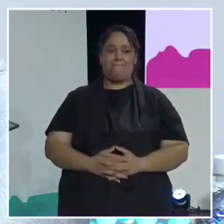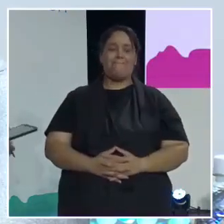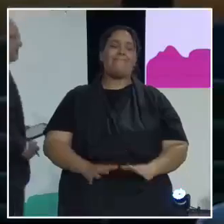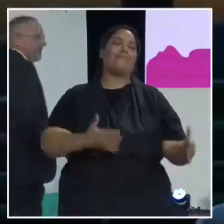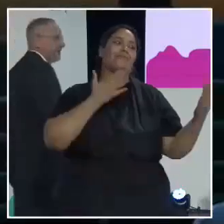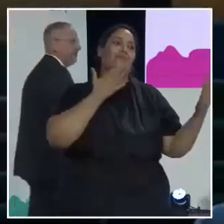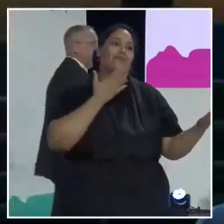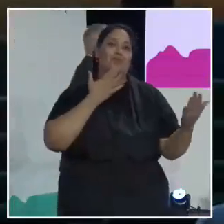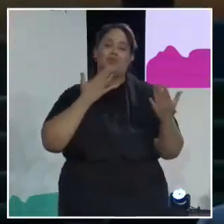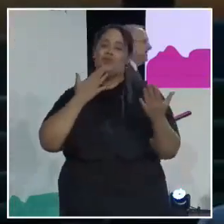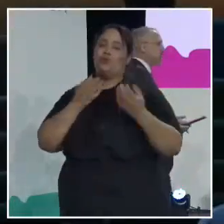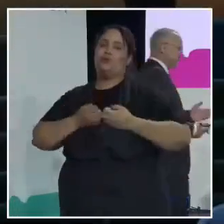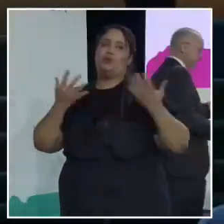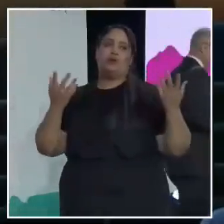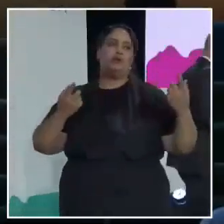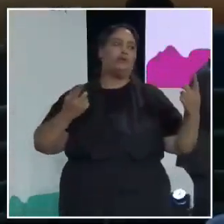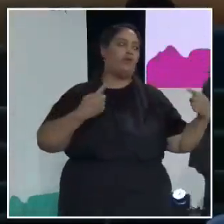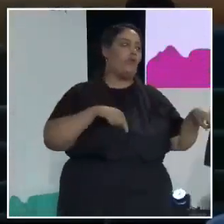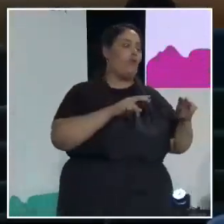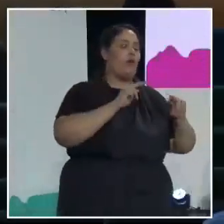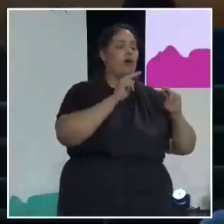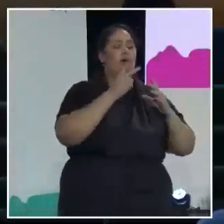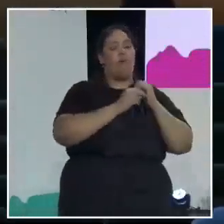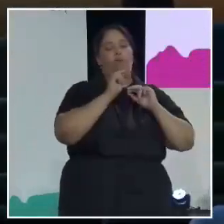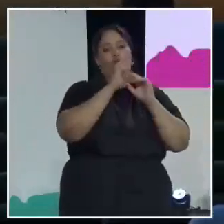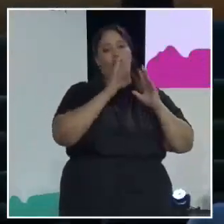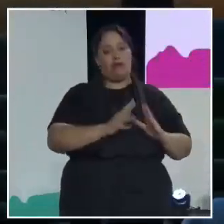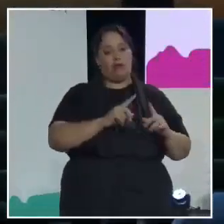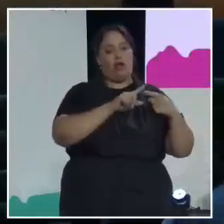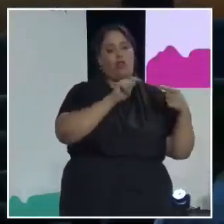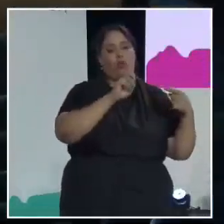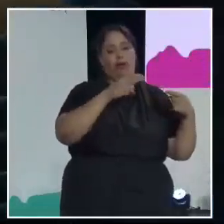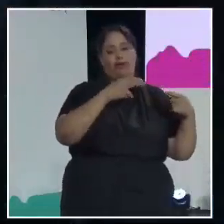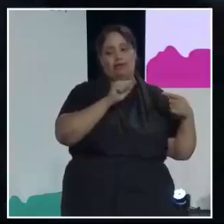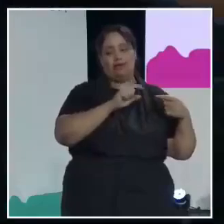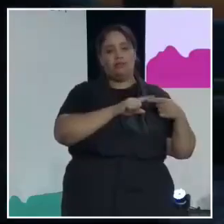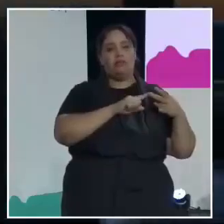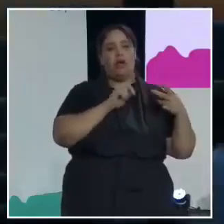Thank you. Thank you very much indeed to our moderators, Thomas Malonio and Professor